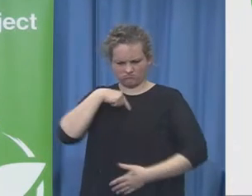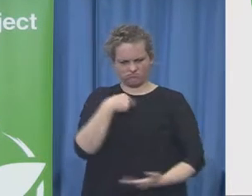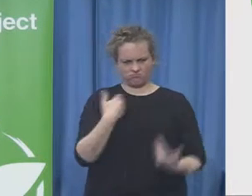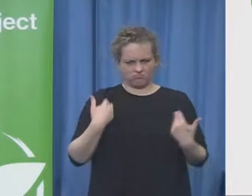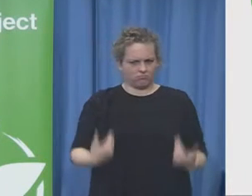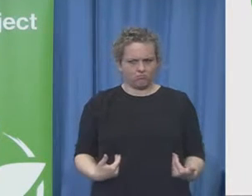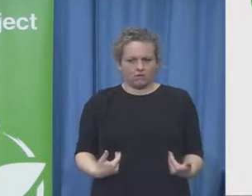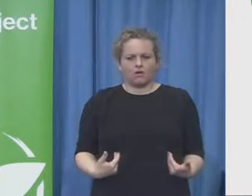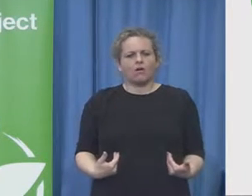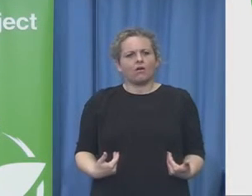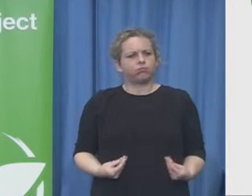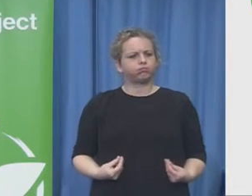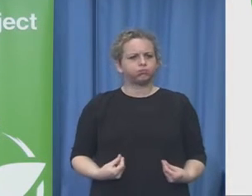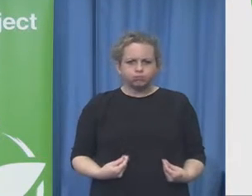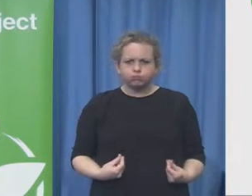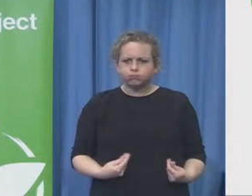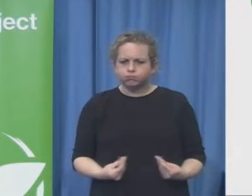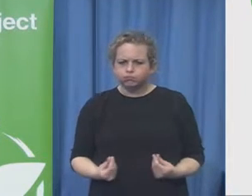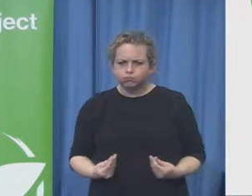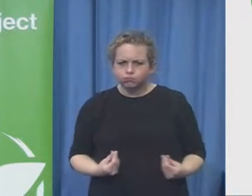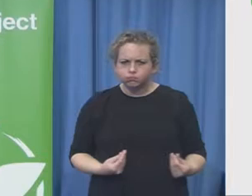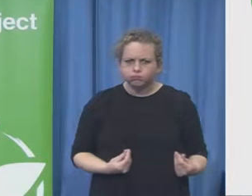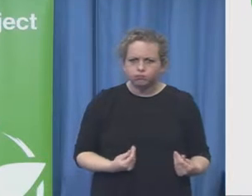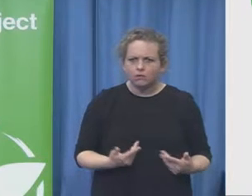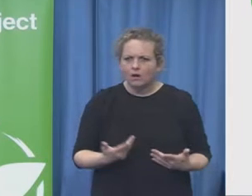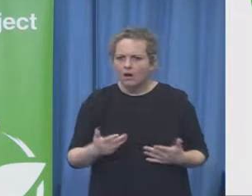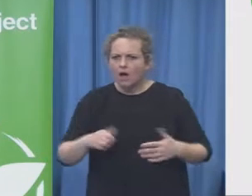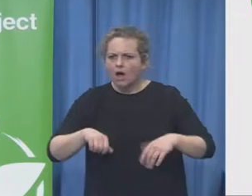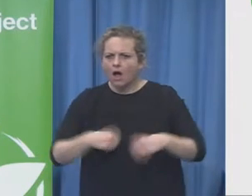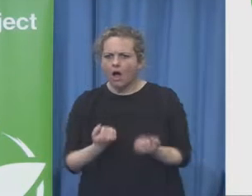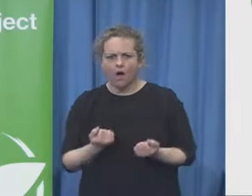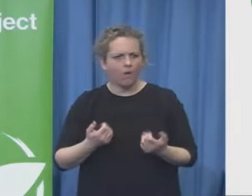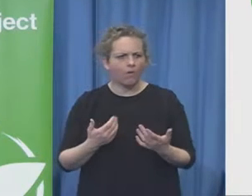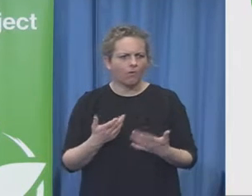And many of them have even never